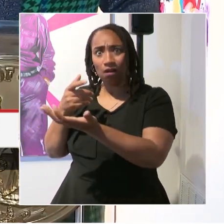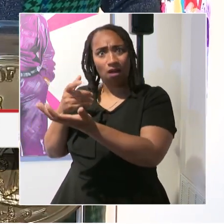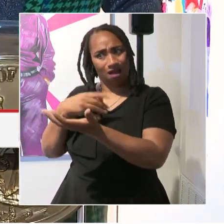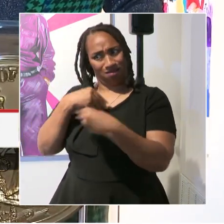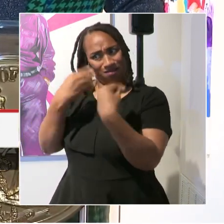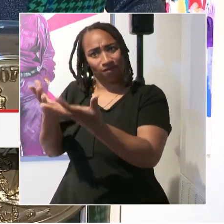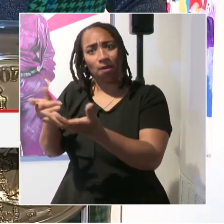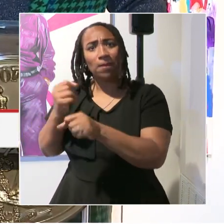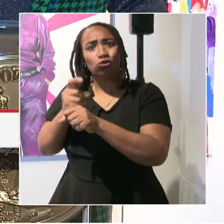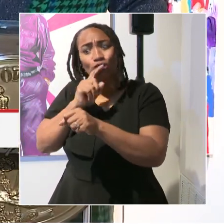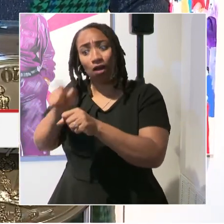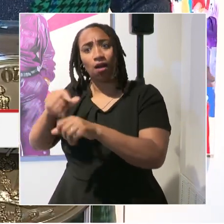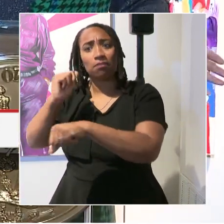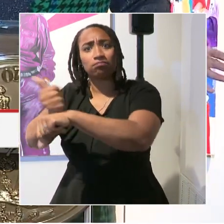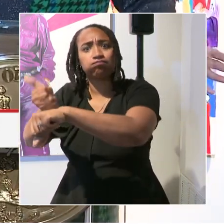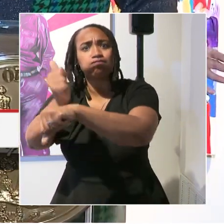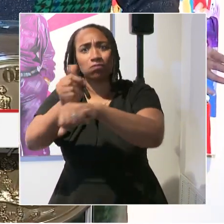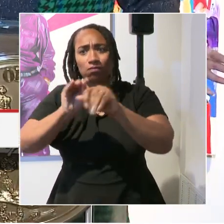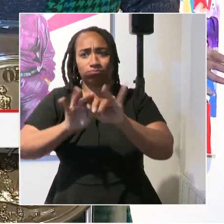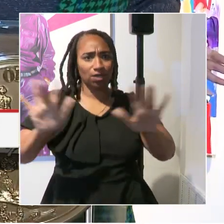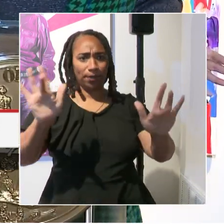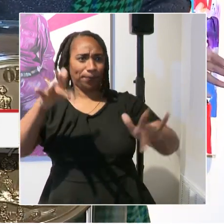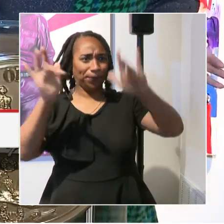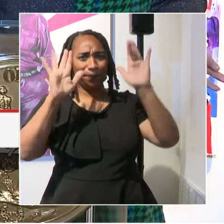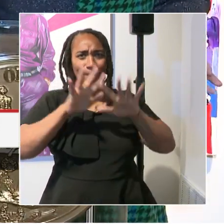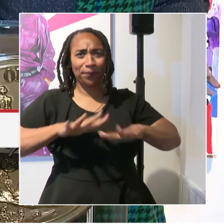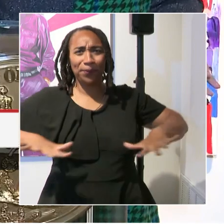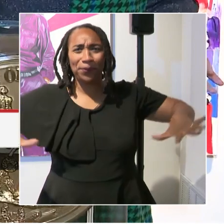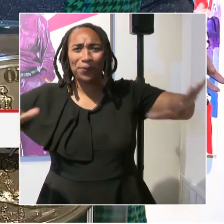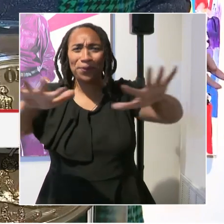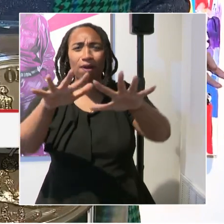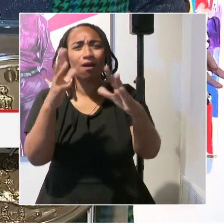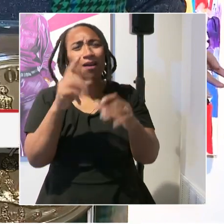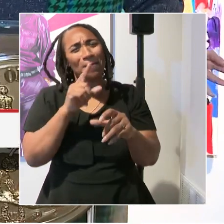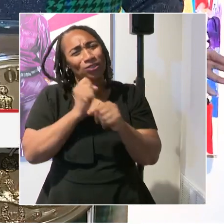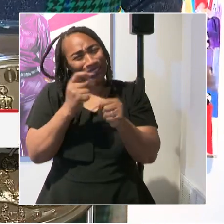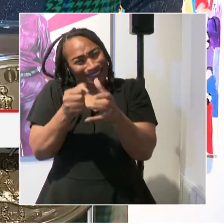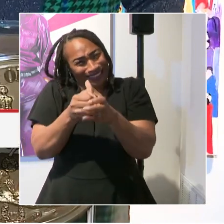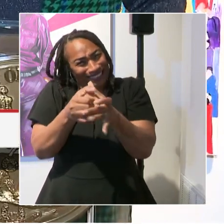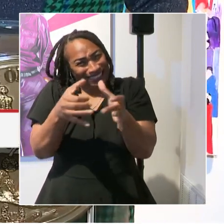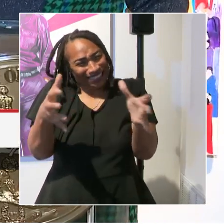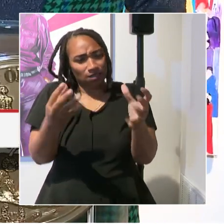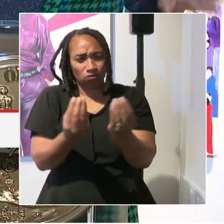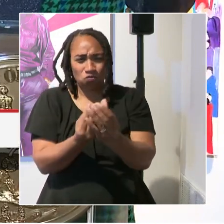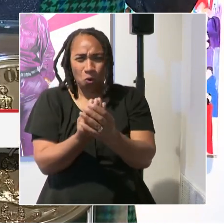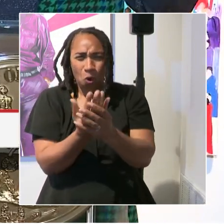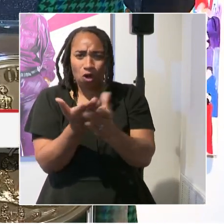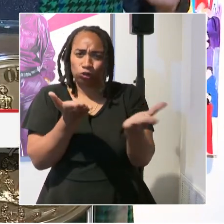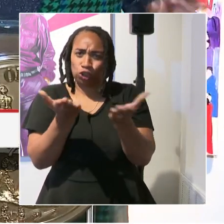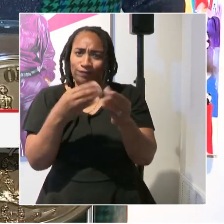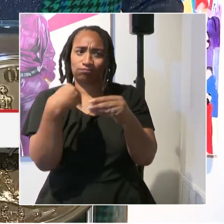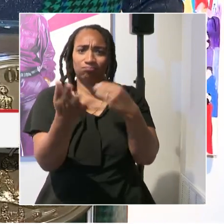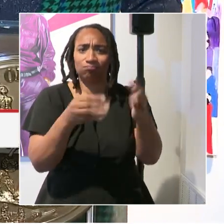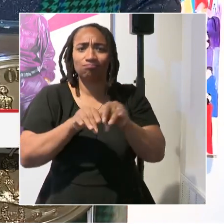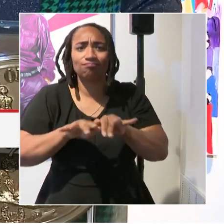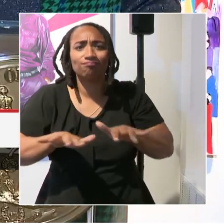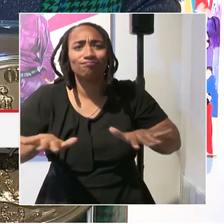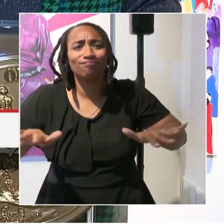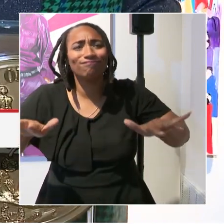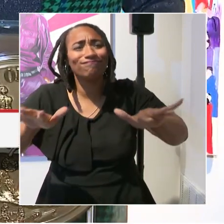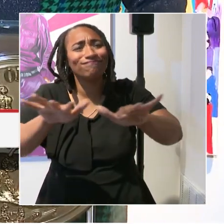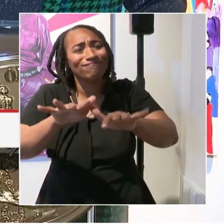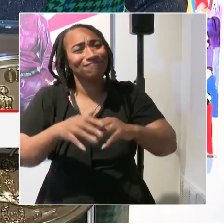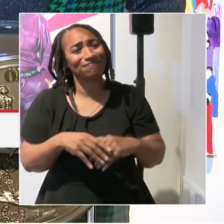uniformity along corridors. It's expanded to include how we expand services and offerings in